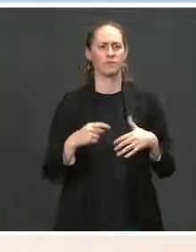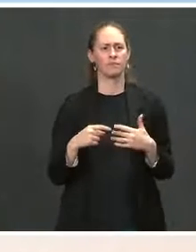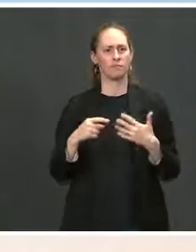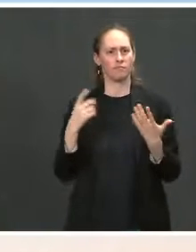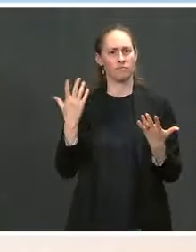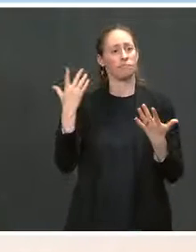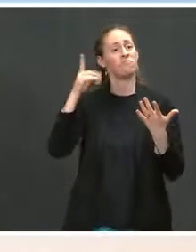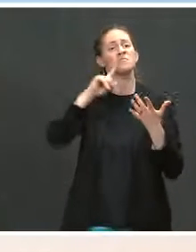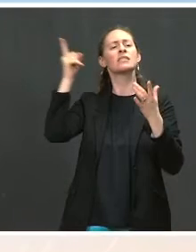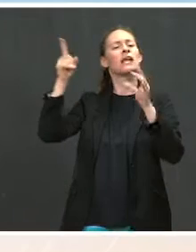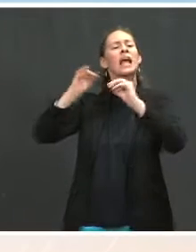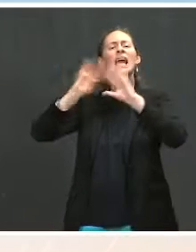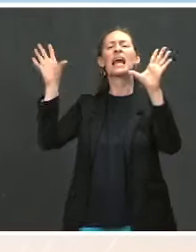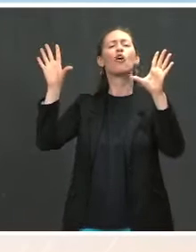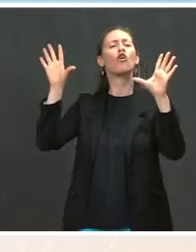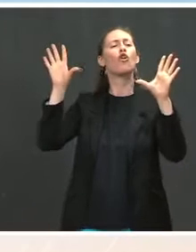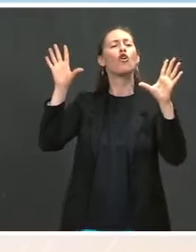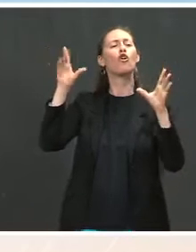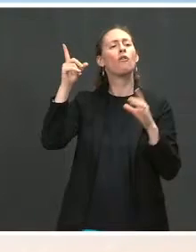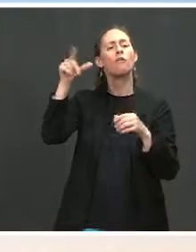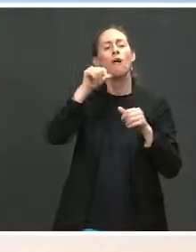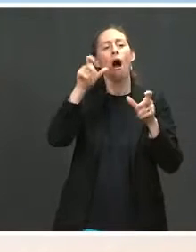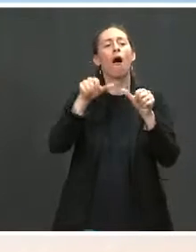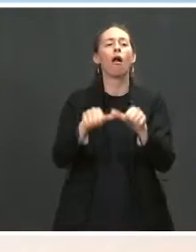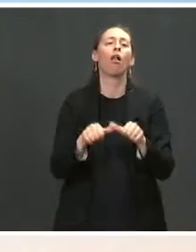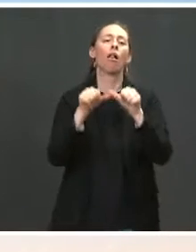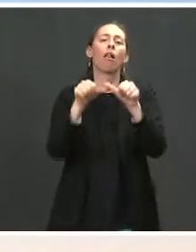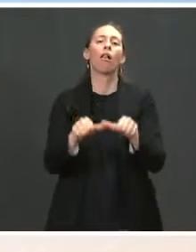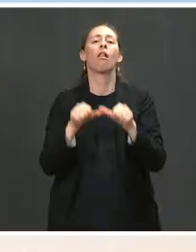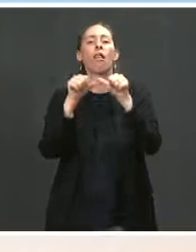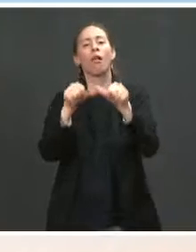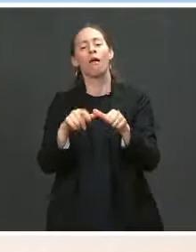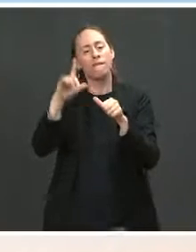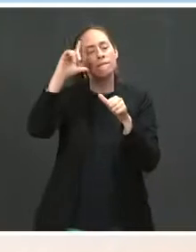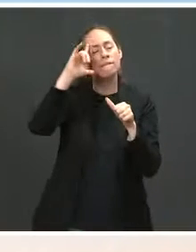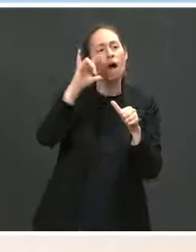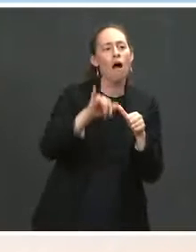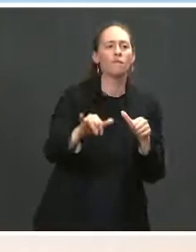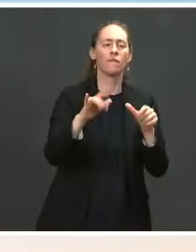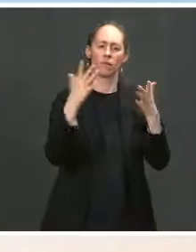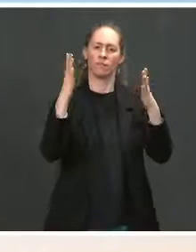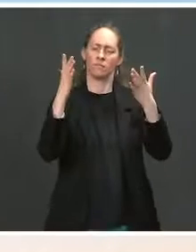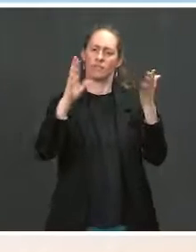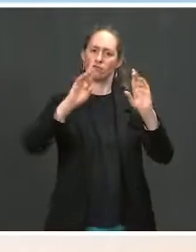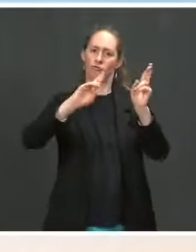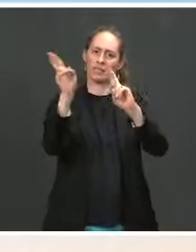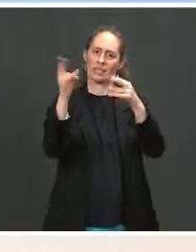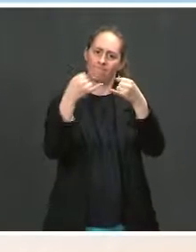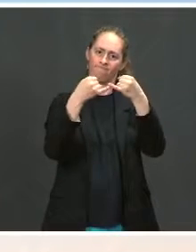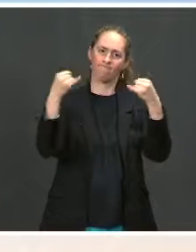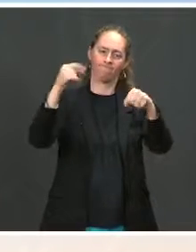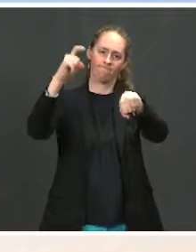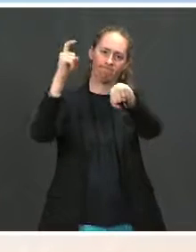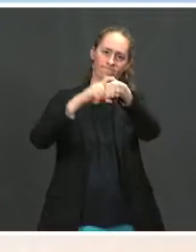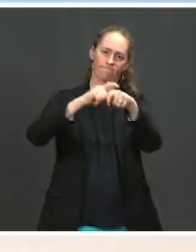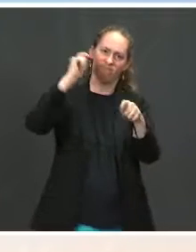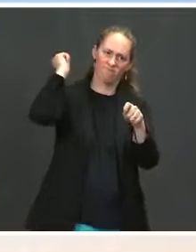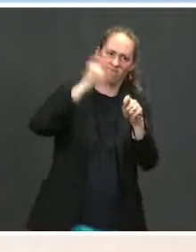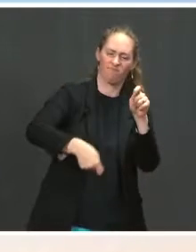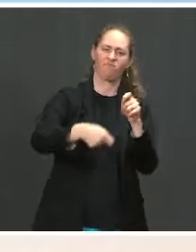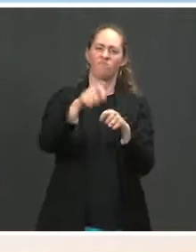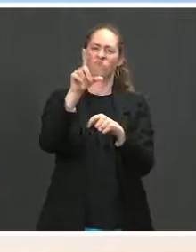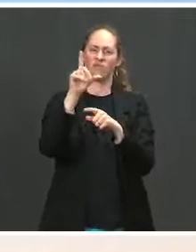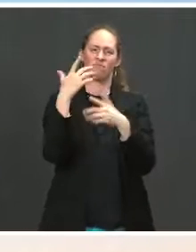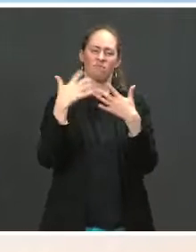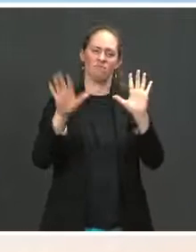going to be an open-ended timeline to withdrawing troops. We have had that policy for some time in the past,